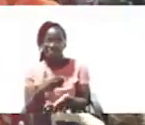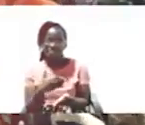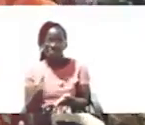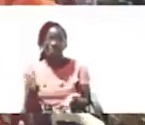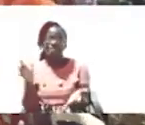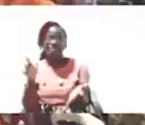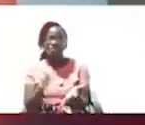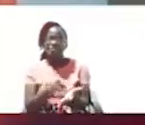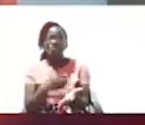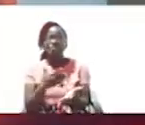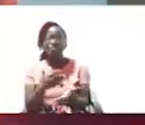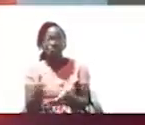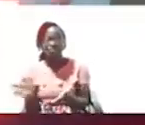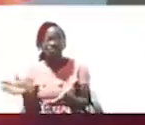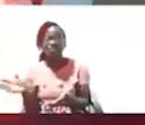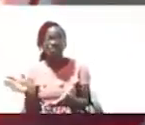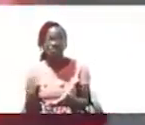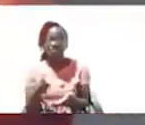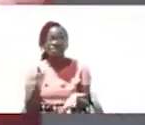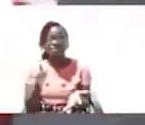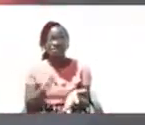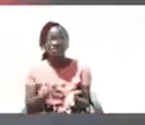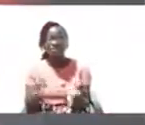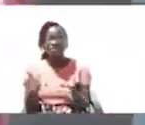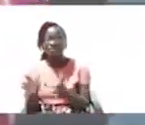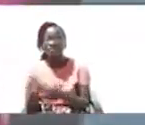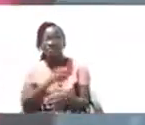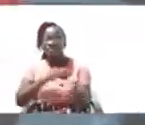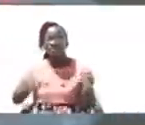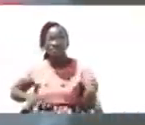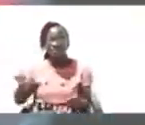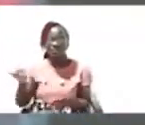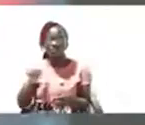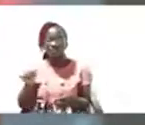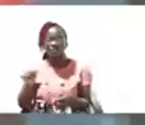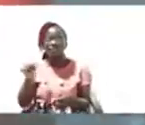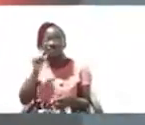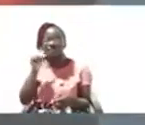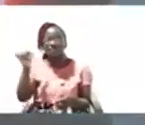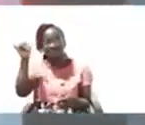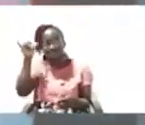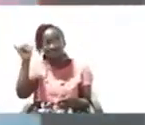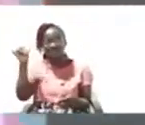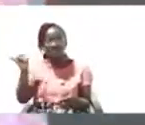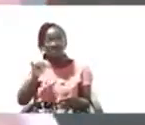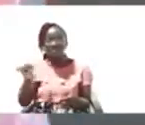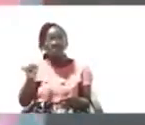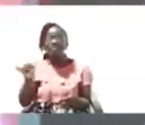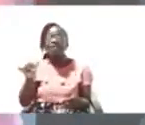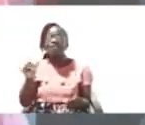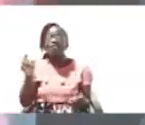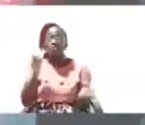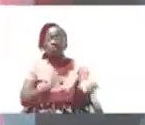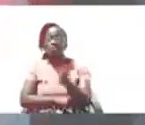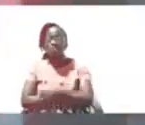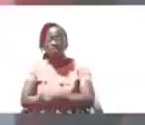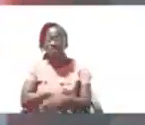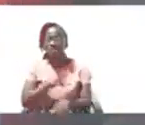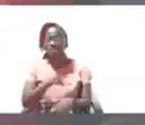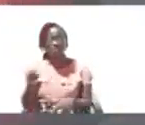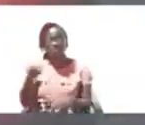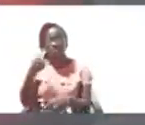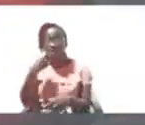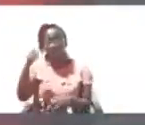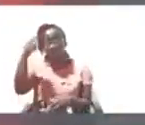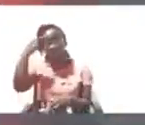yes, is mine. Jesus Christ of yesterday, today, and forever